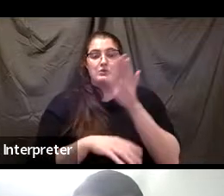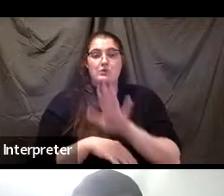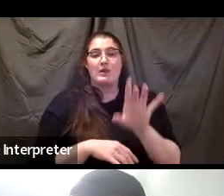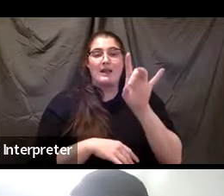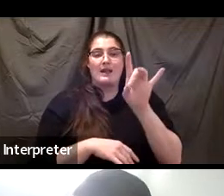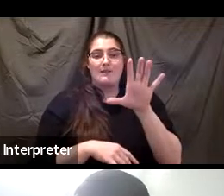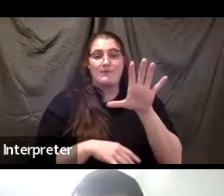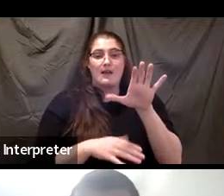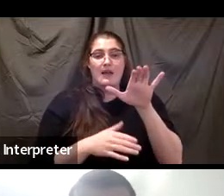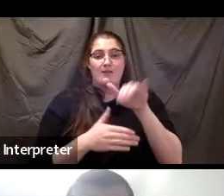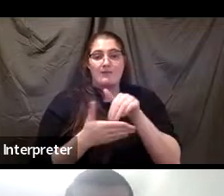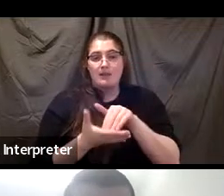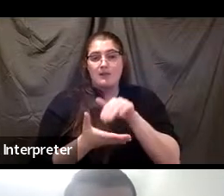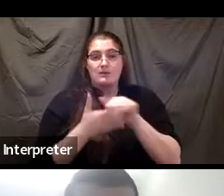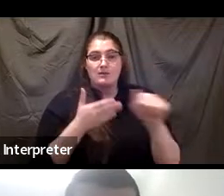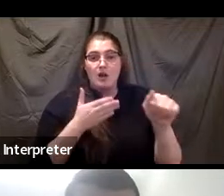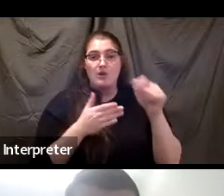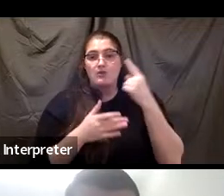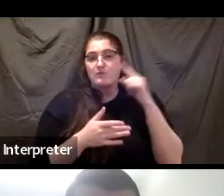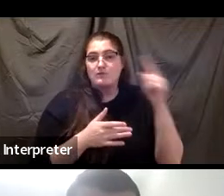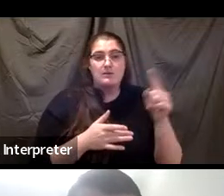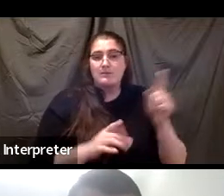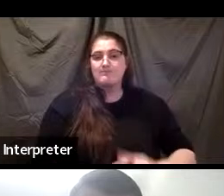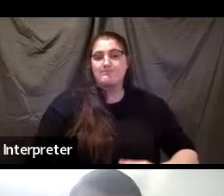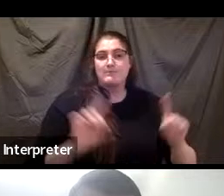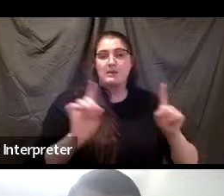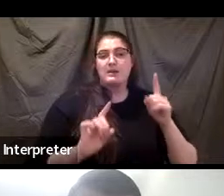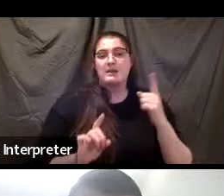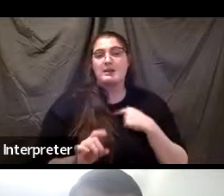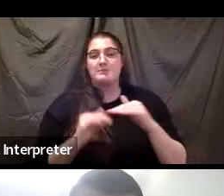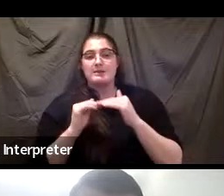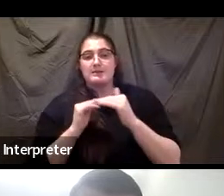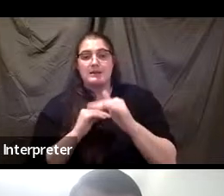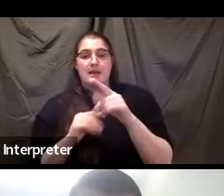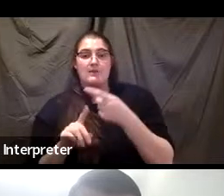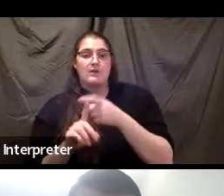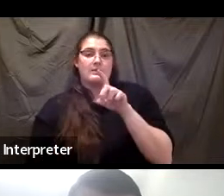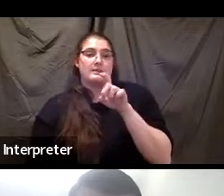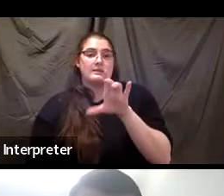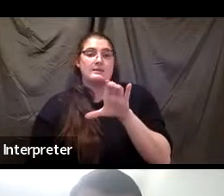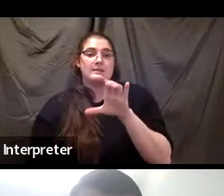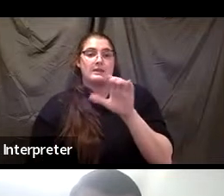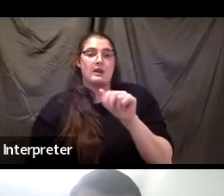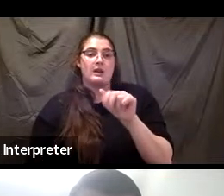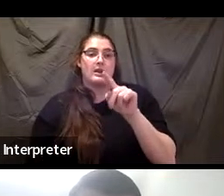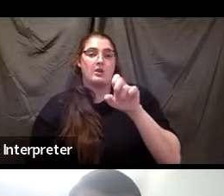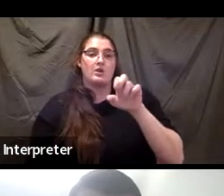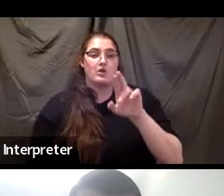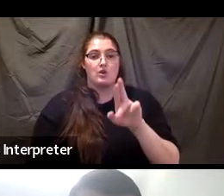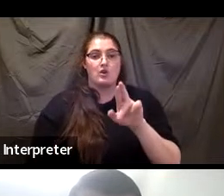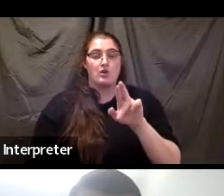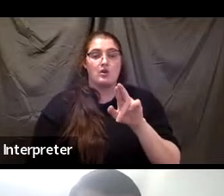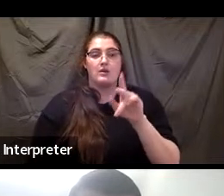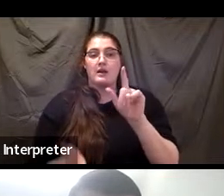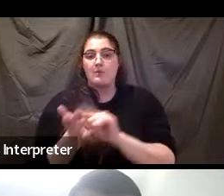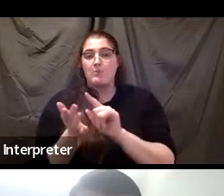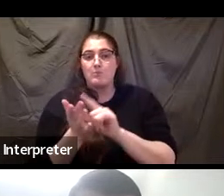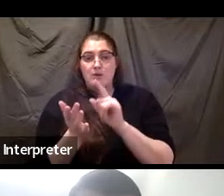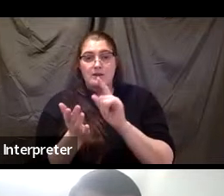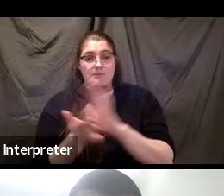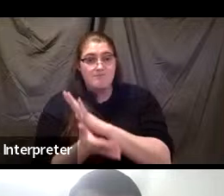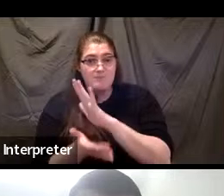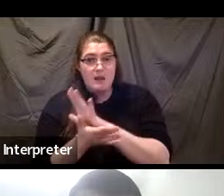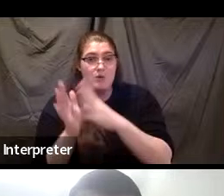$85,000. It's already been sustained by the DC auditor in her emails, which I have, and I printed hard copies. So I feel